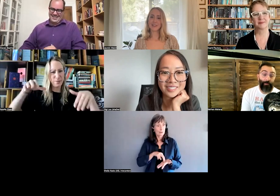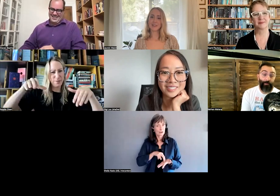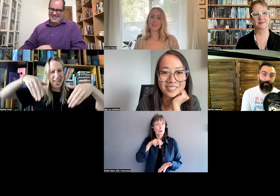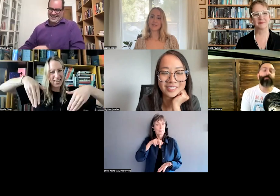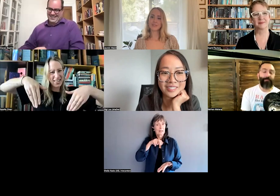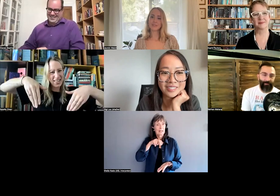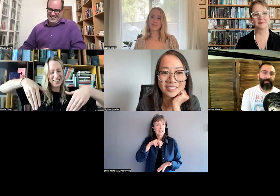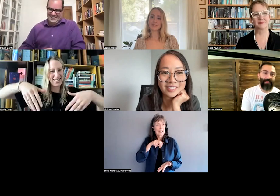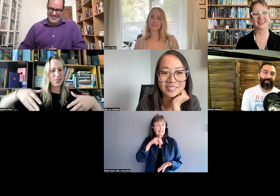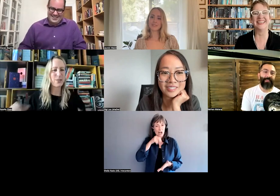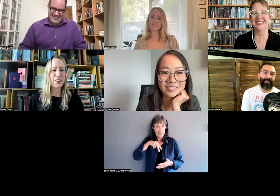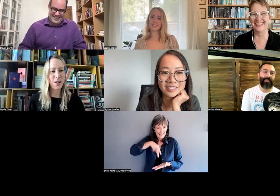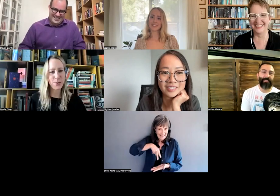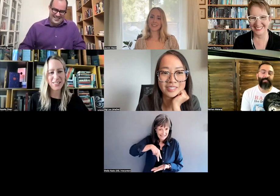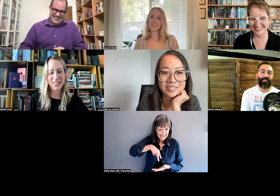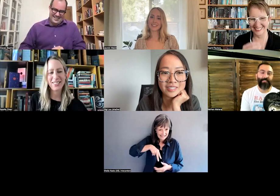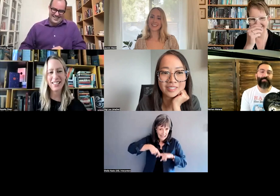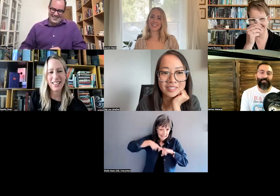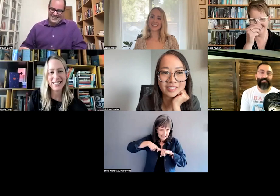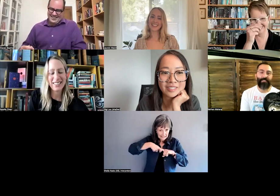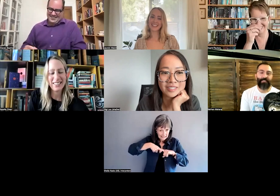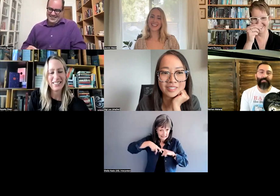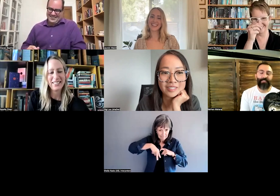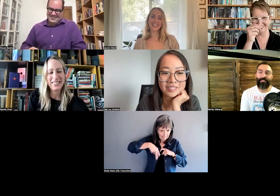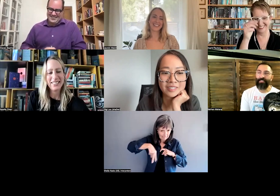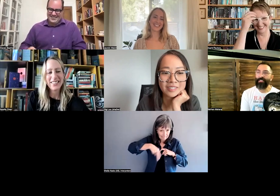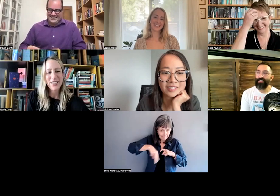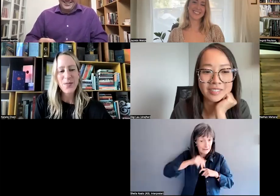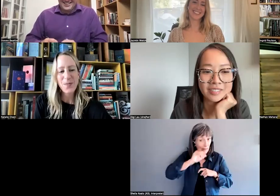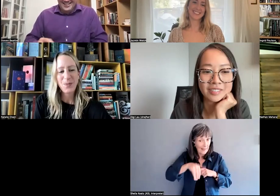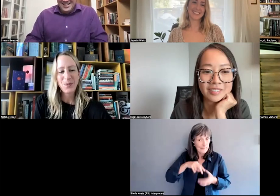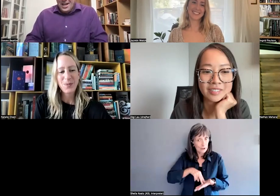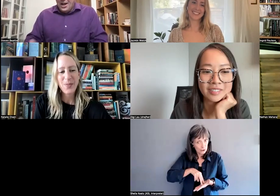not hanging. It was very awkward. Yeah.